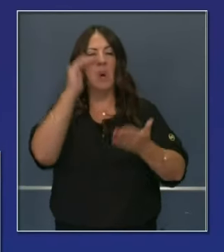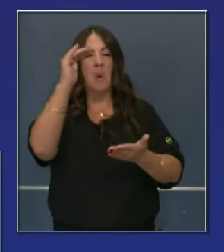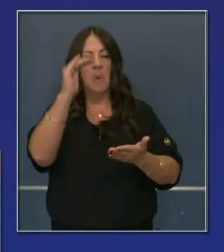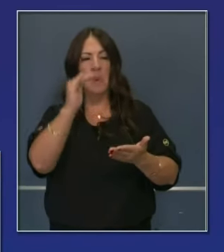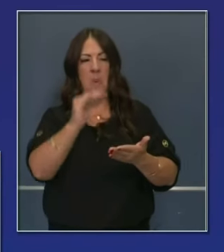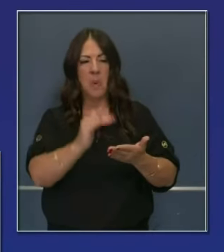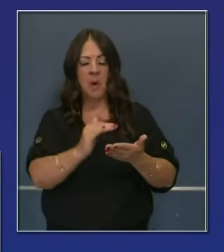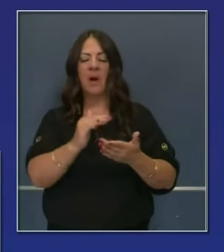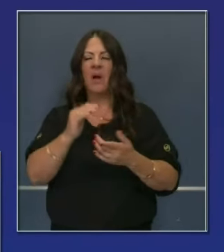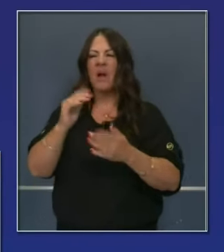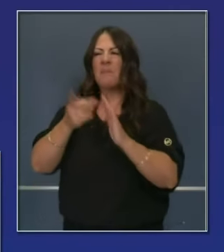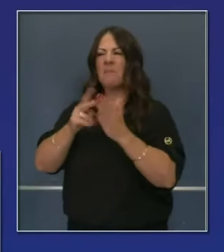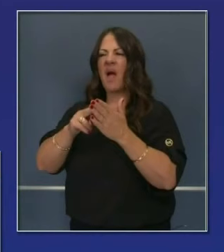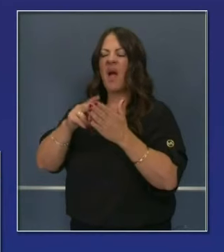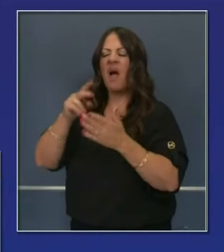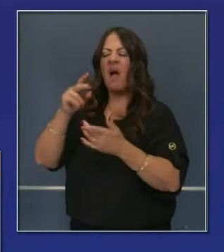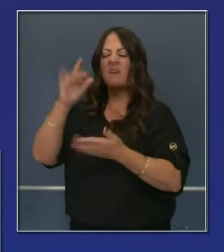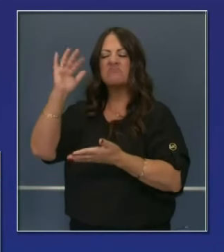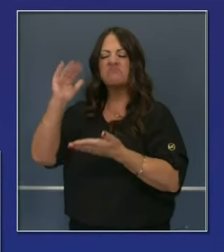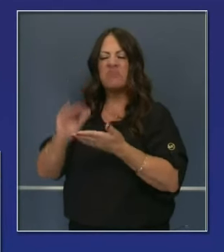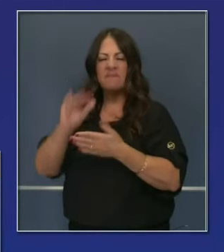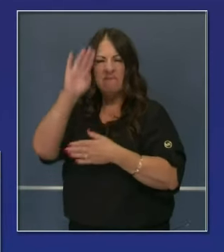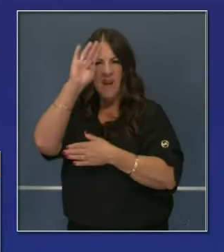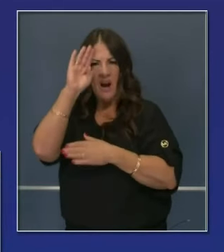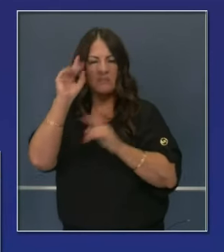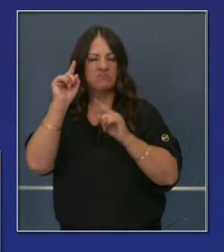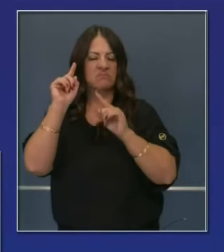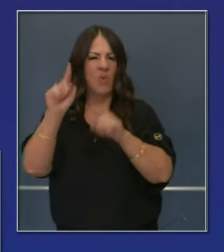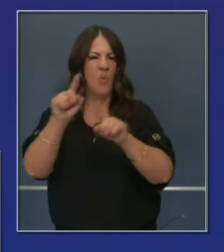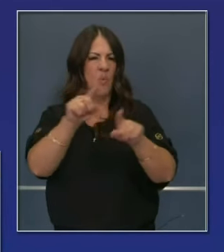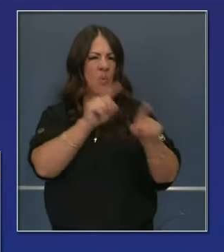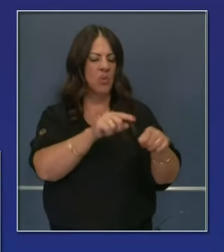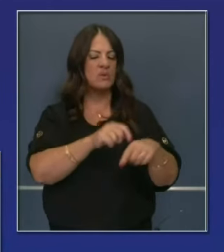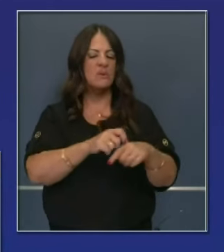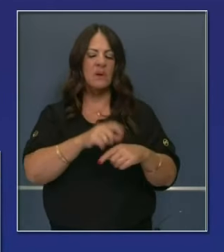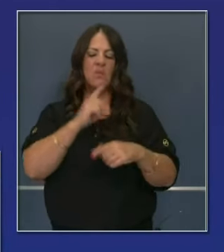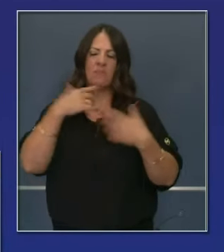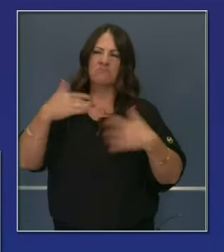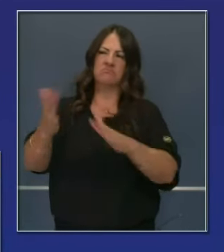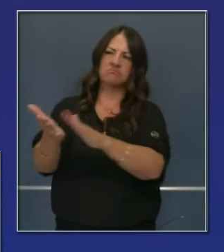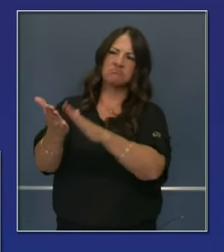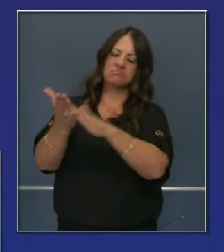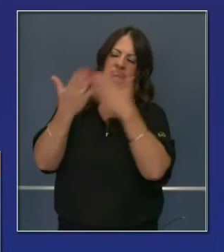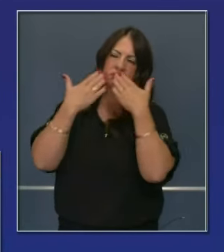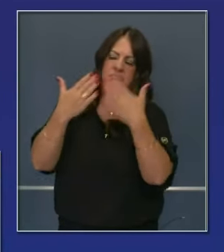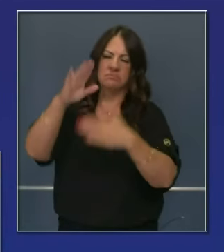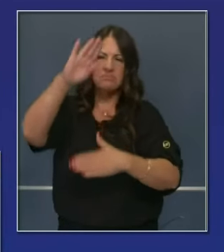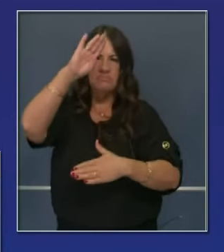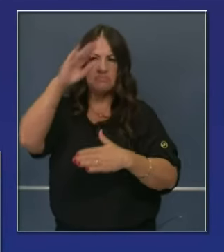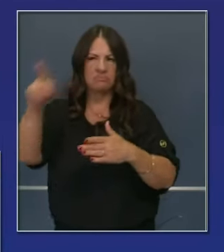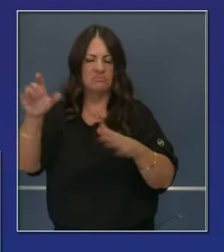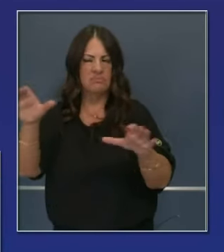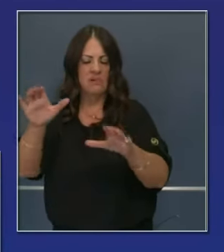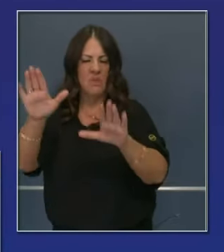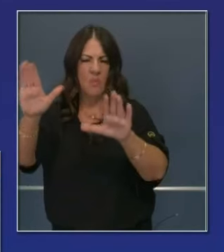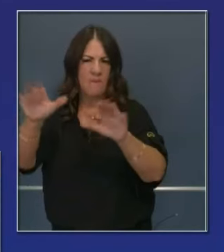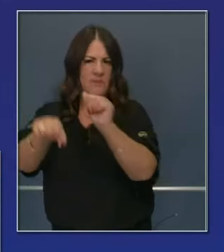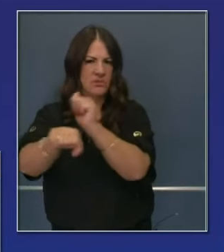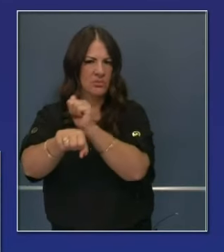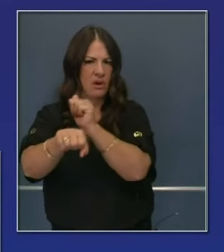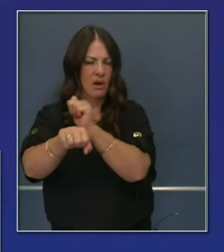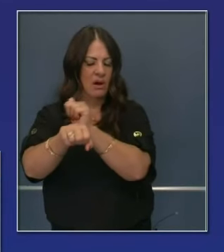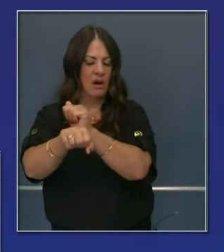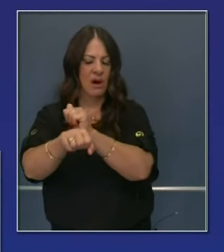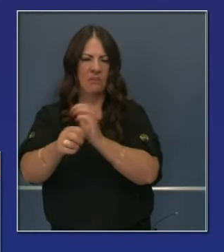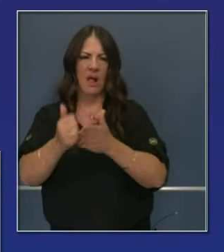our mutual aid locally, mutual aid federally. They've done a magnificent job with some of these larger complexes, including some